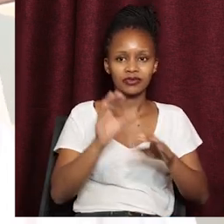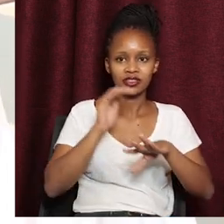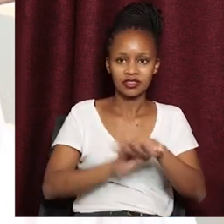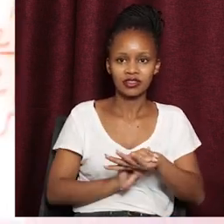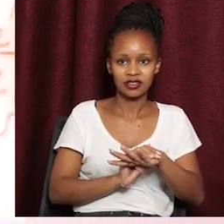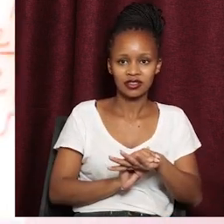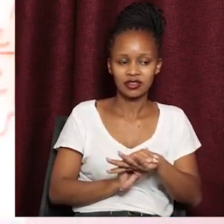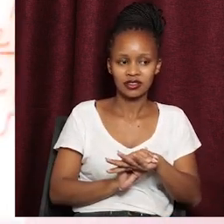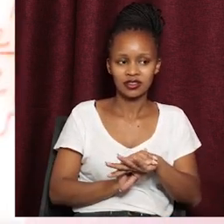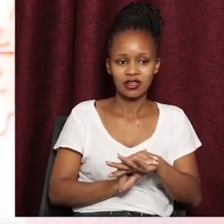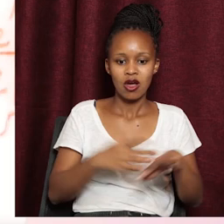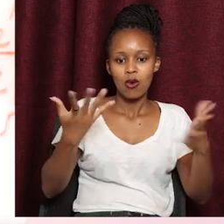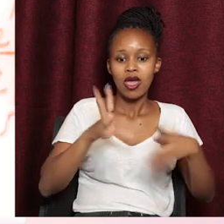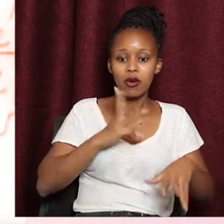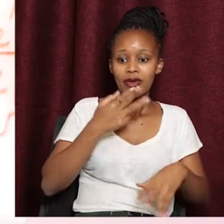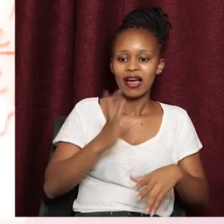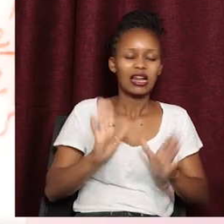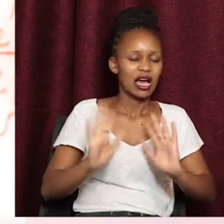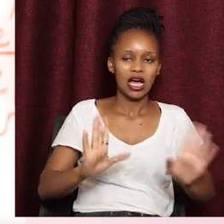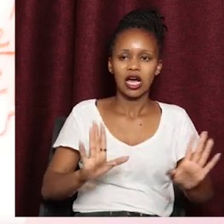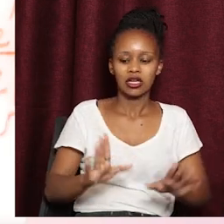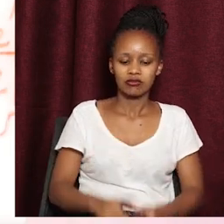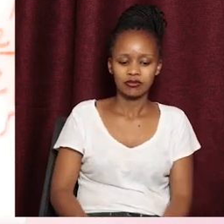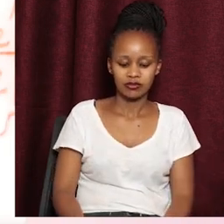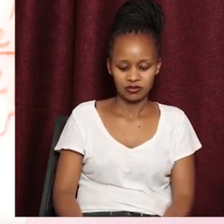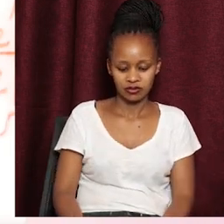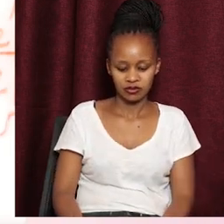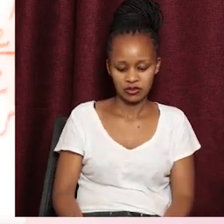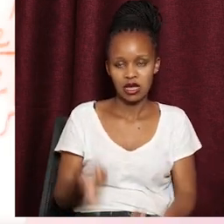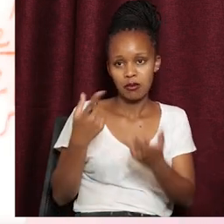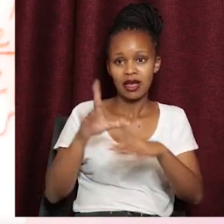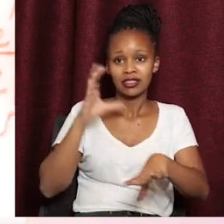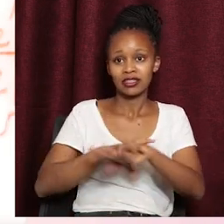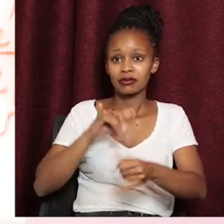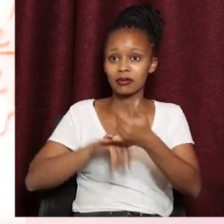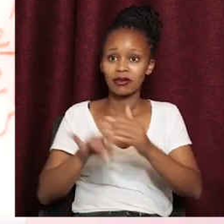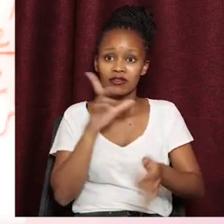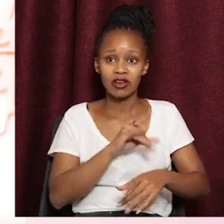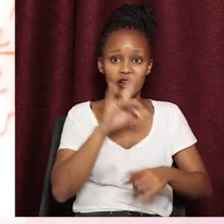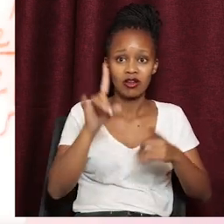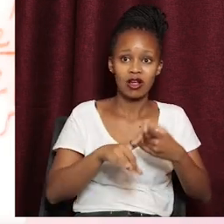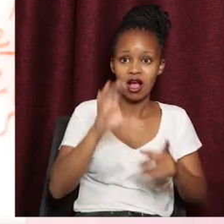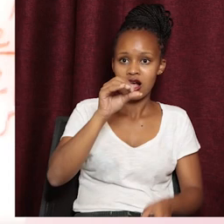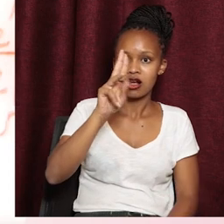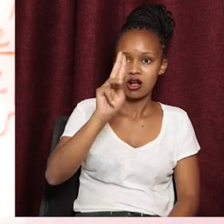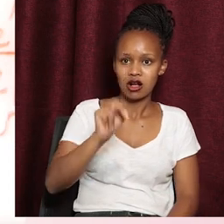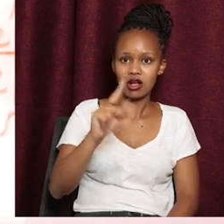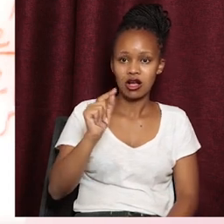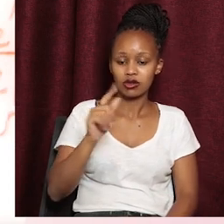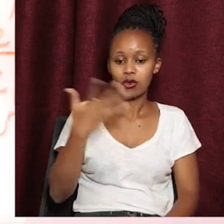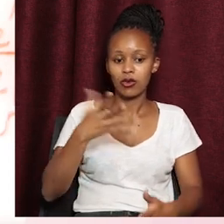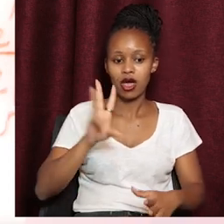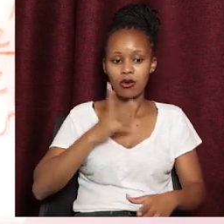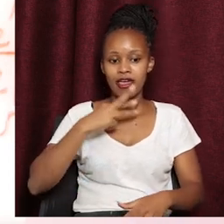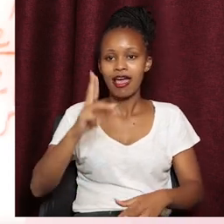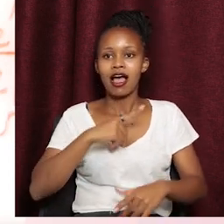we are, but we get married on account of where we are going.